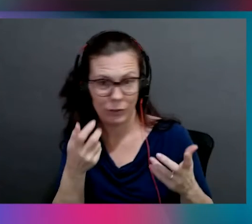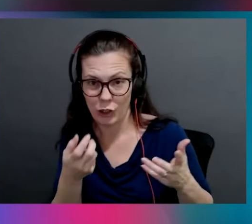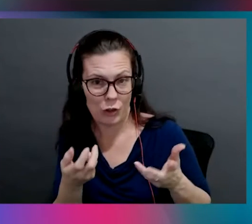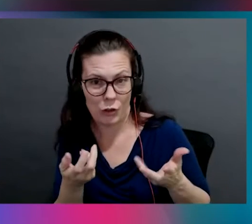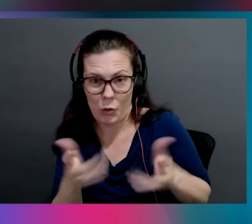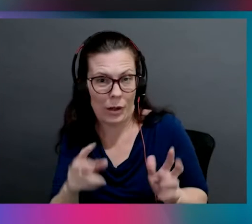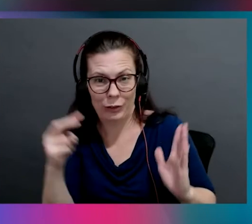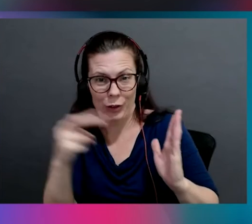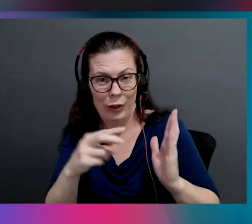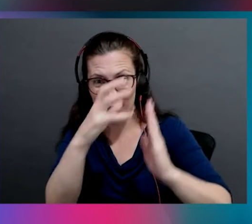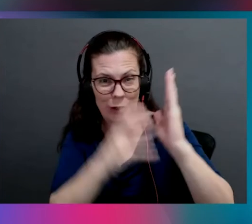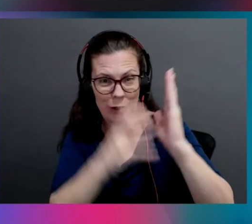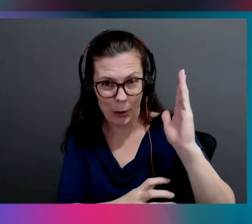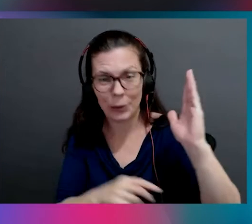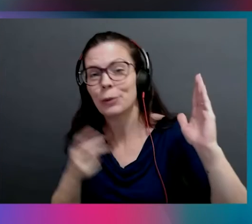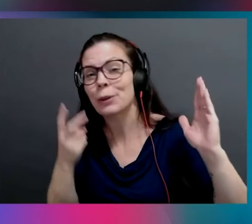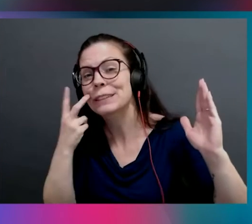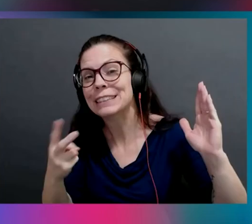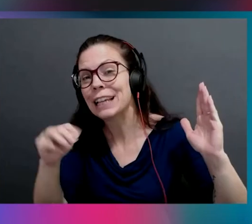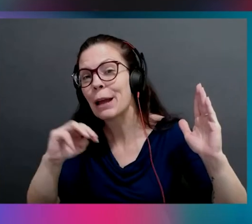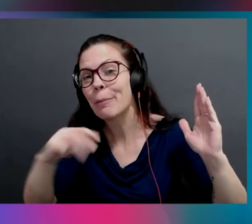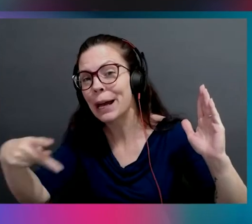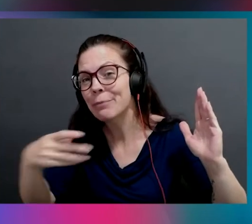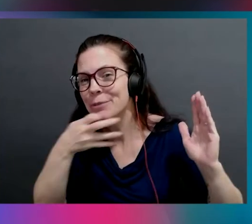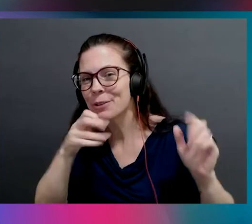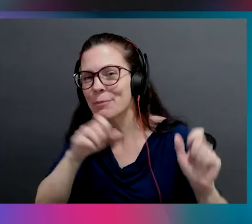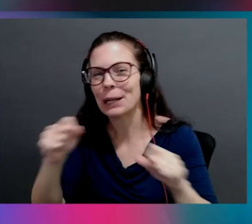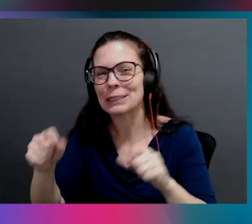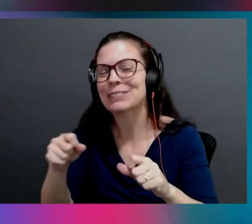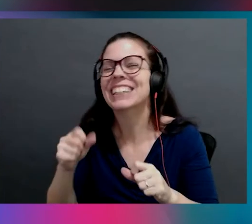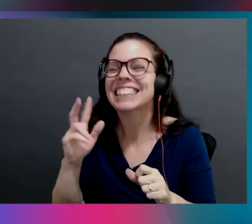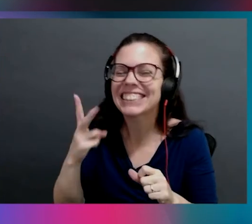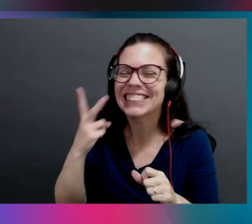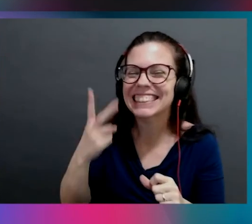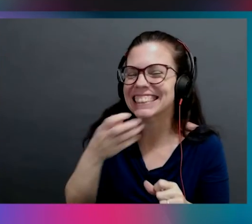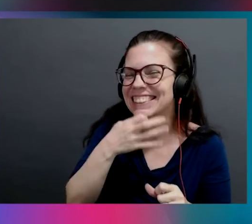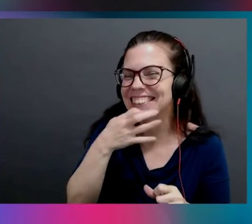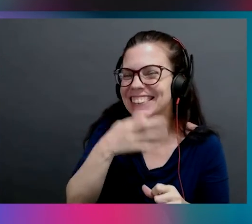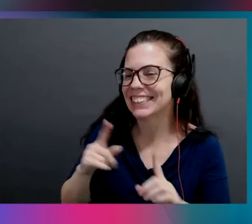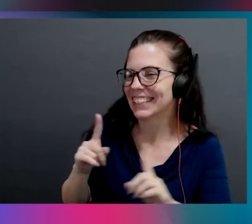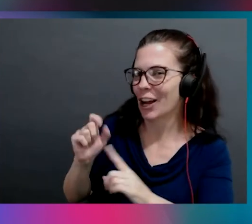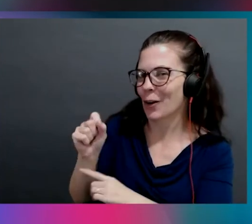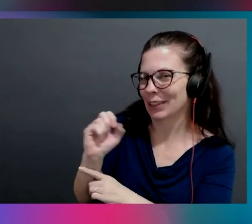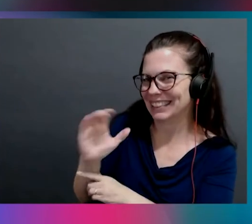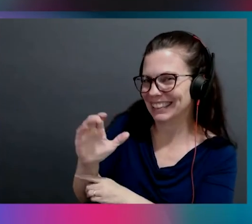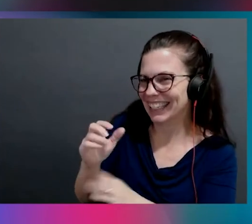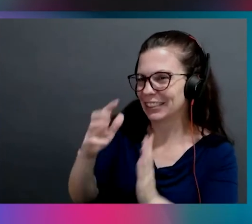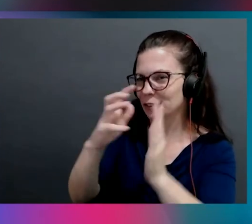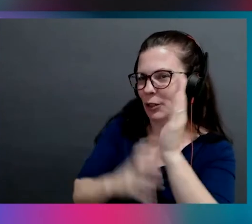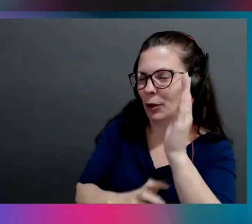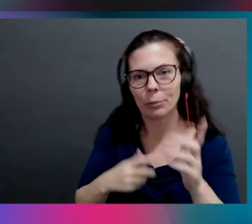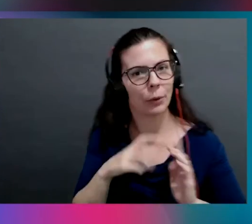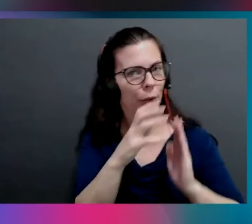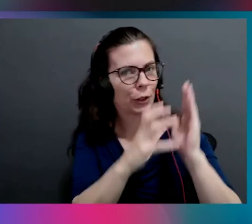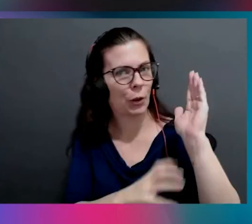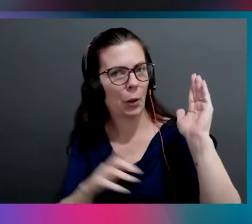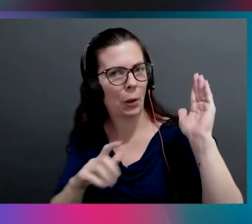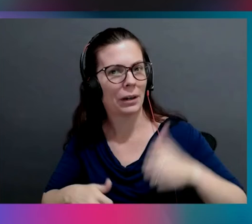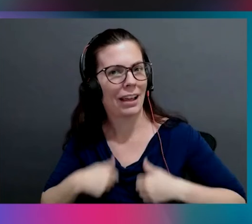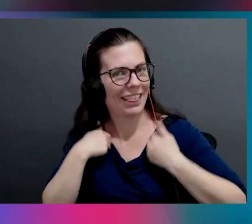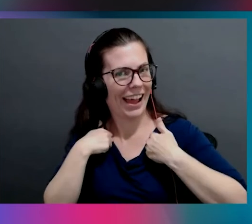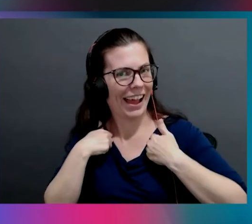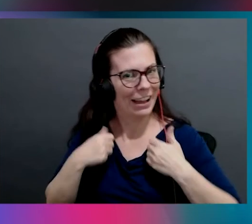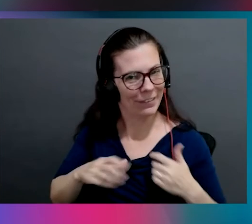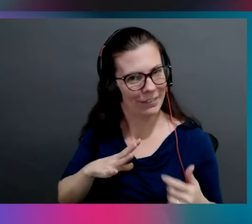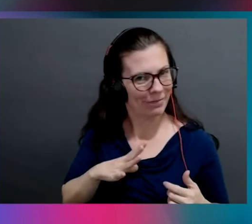look at the map as soon as possible, we'll get there in 30 seconds. We'll get there in just a second. Yeah. But we're coding live, though. That's the good thing,